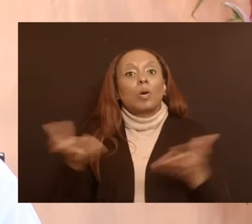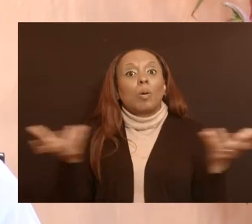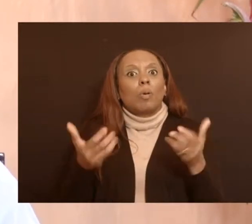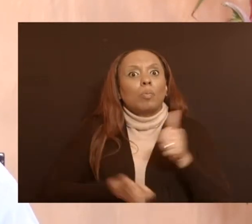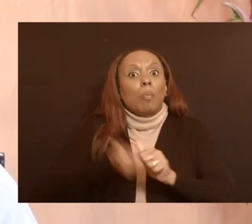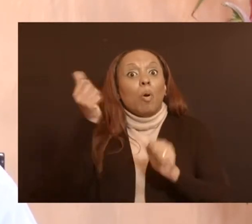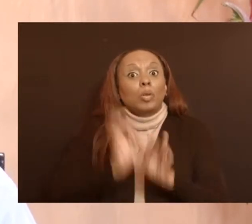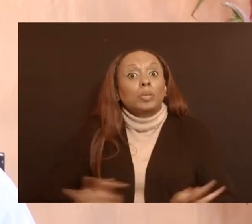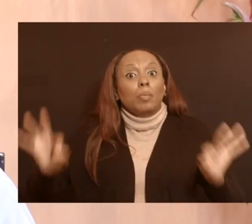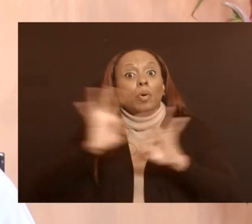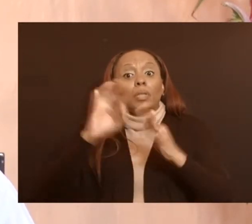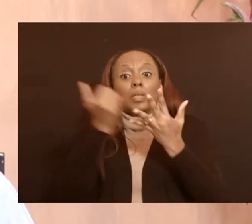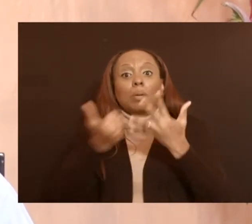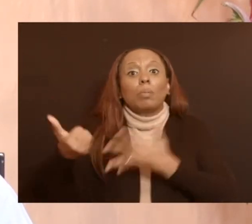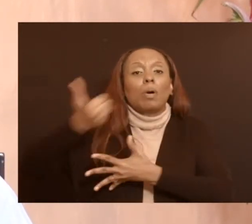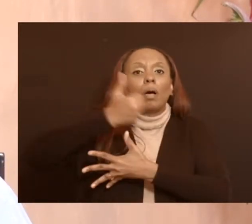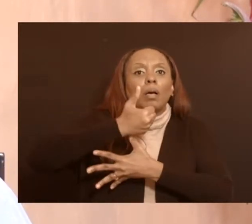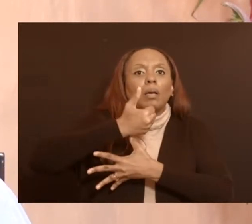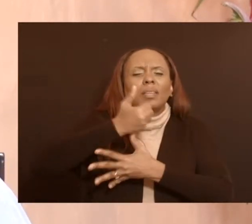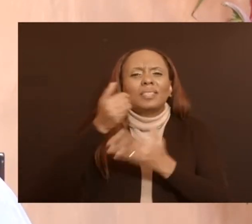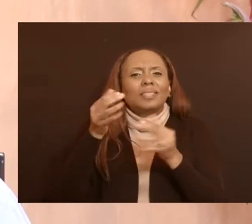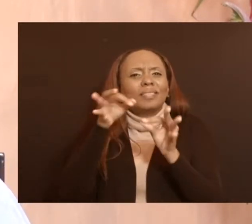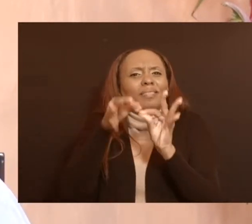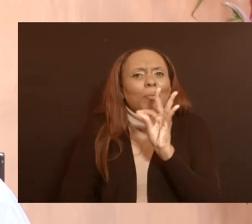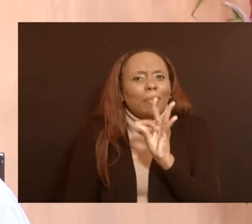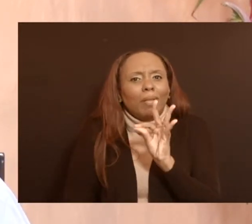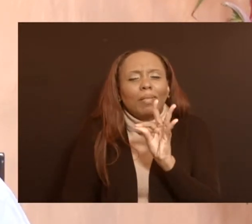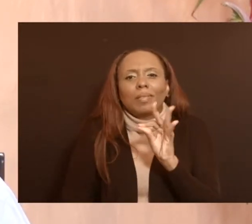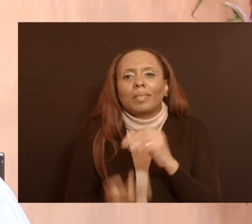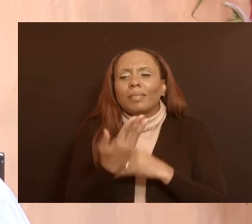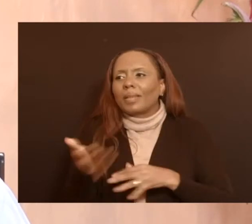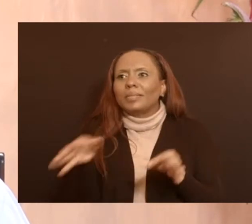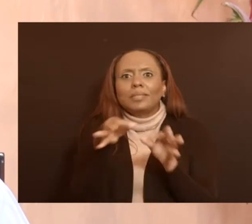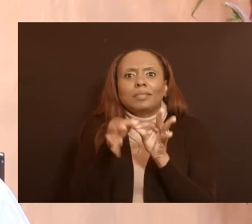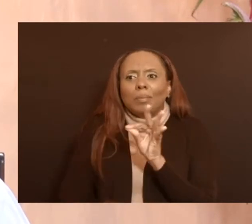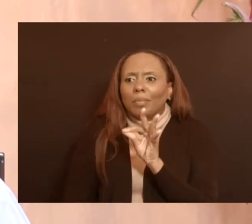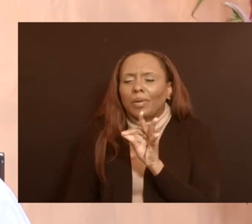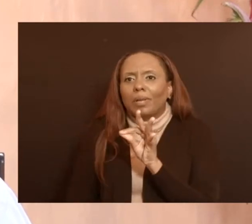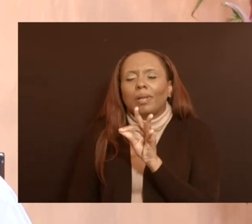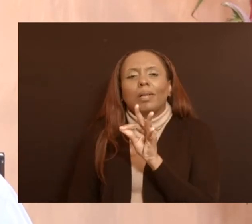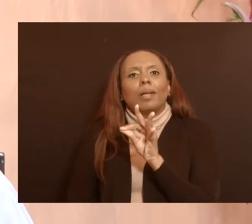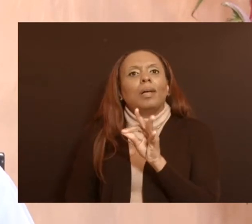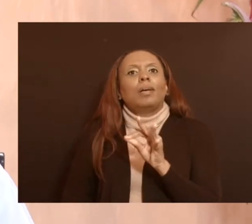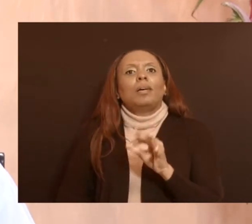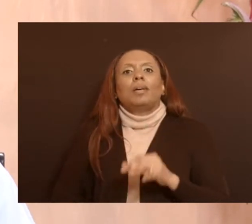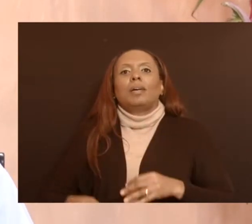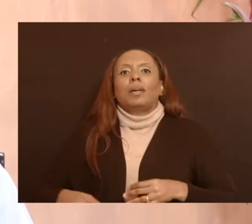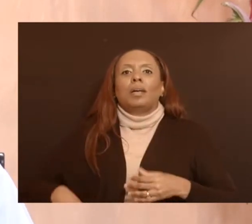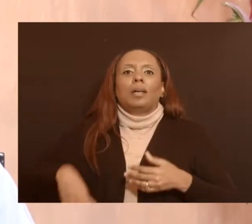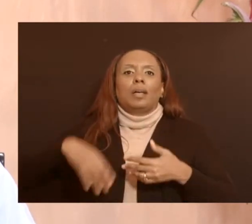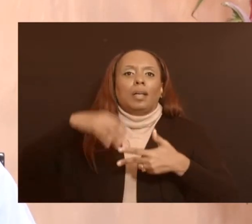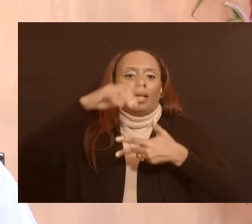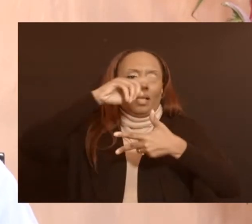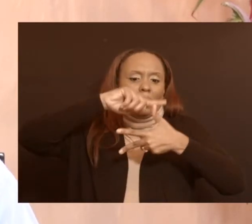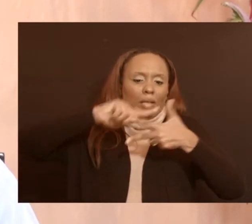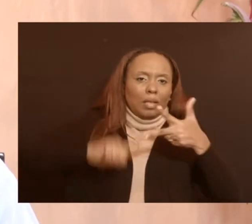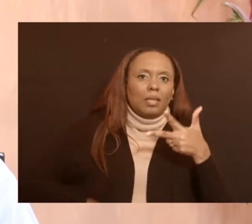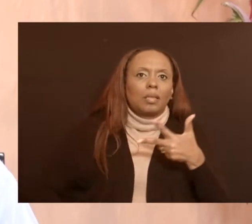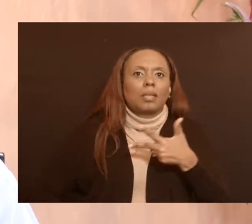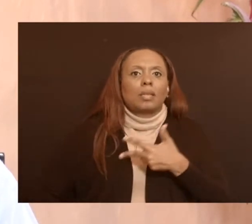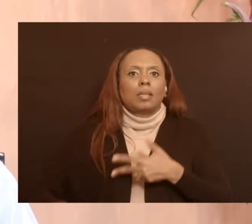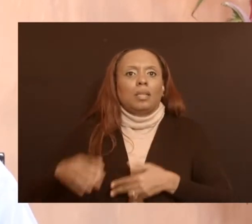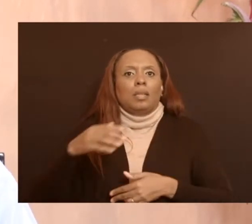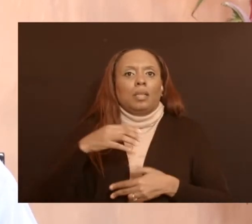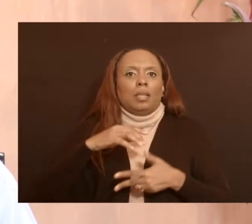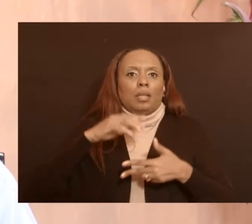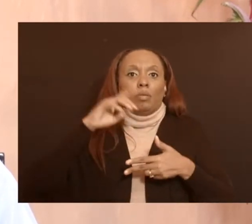the simple public health interventions that we have insisted on from day one. This is what is going to